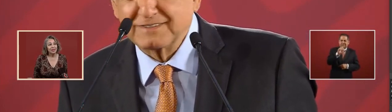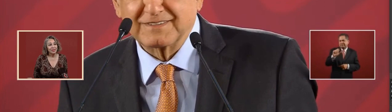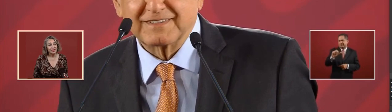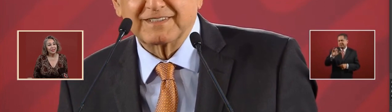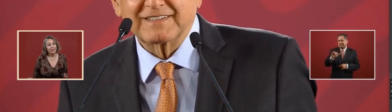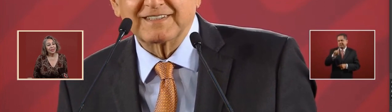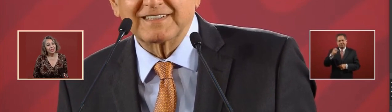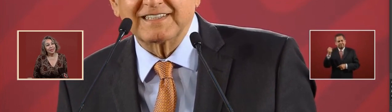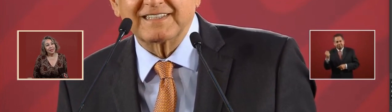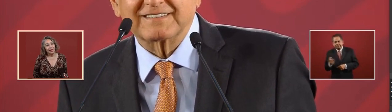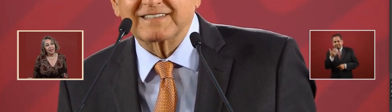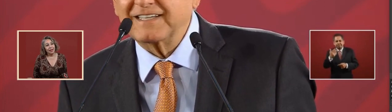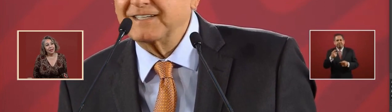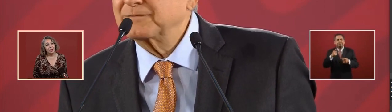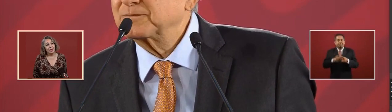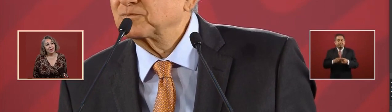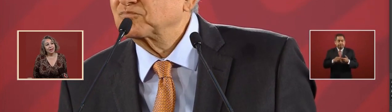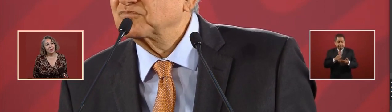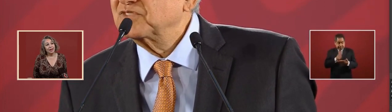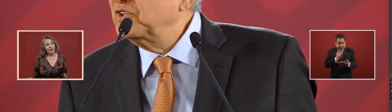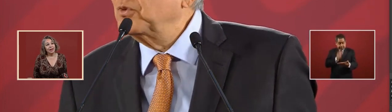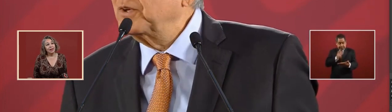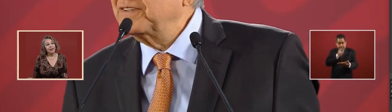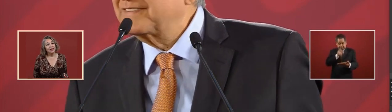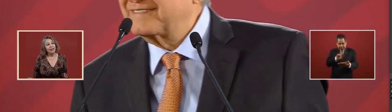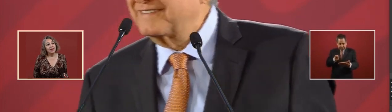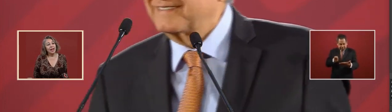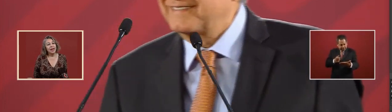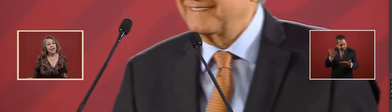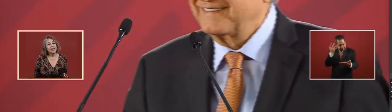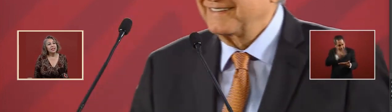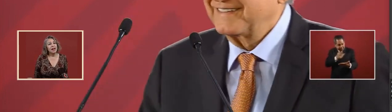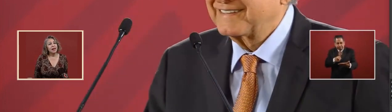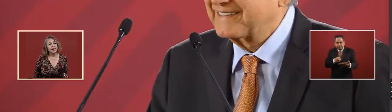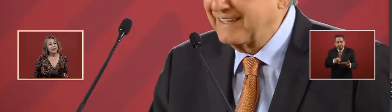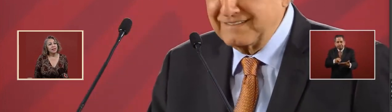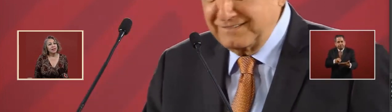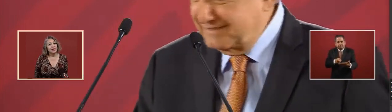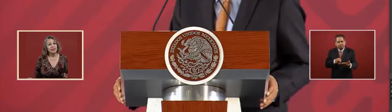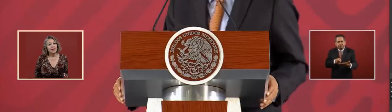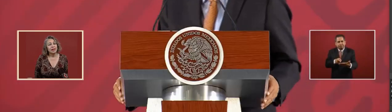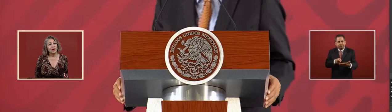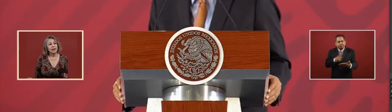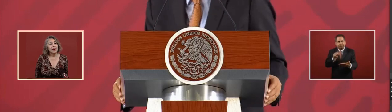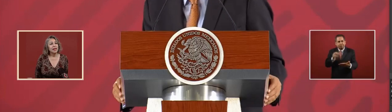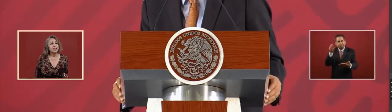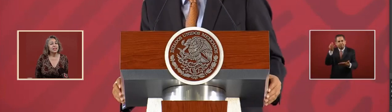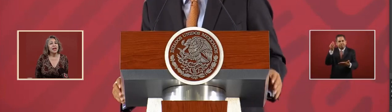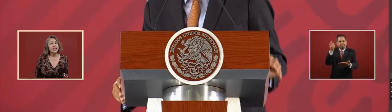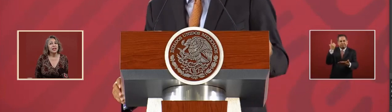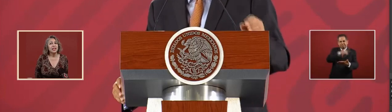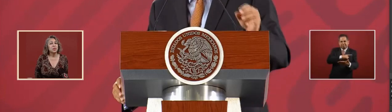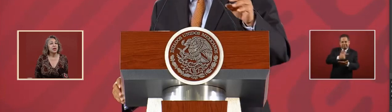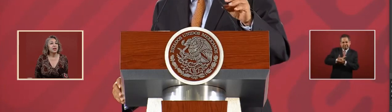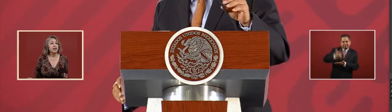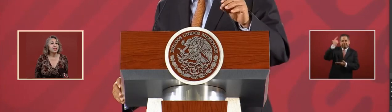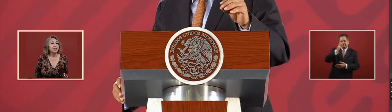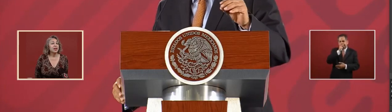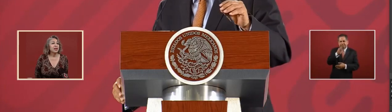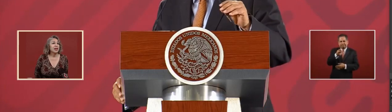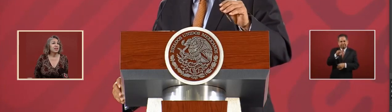carajo. Y este, y no es and it is not tan fea. It's not an ugly este,